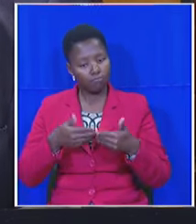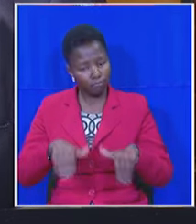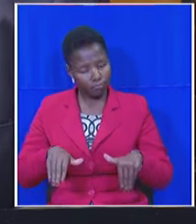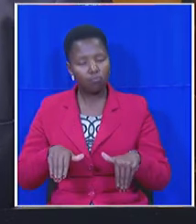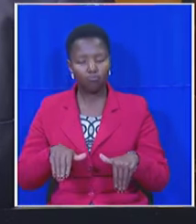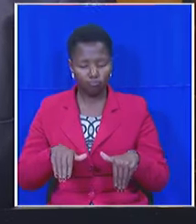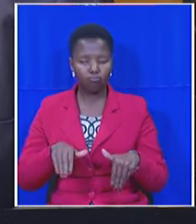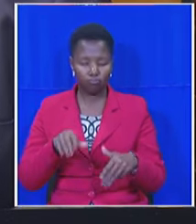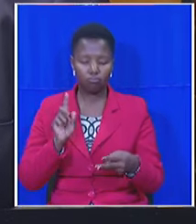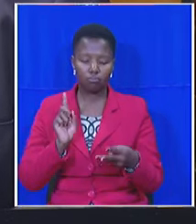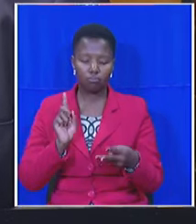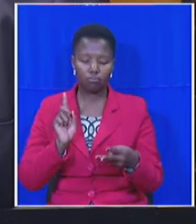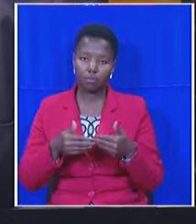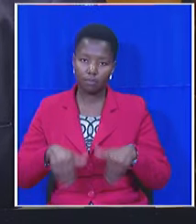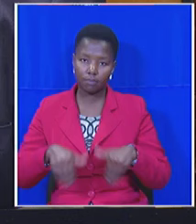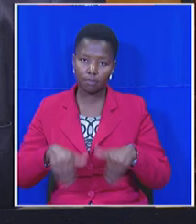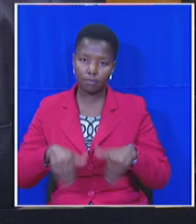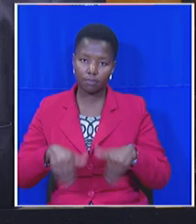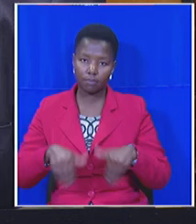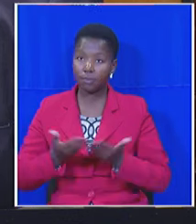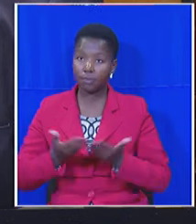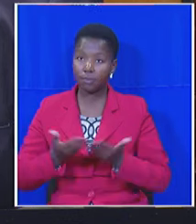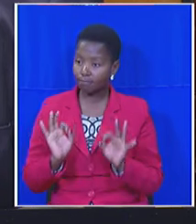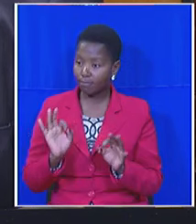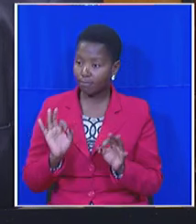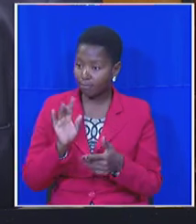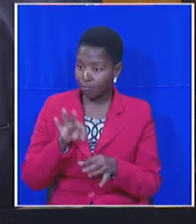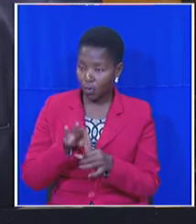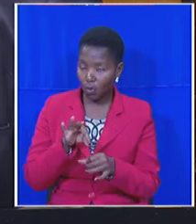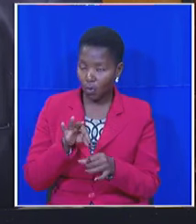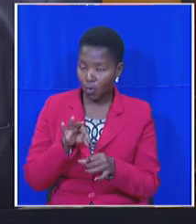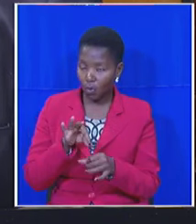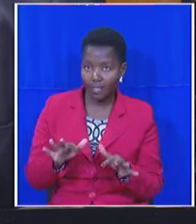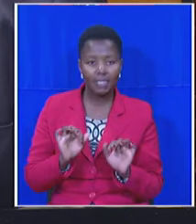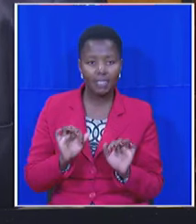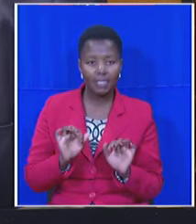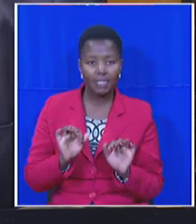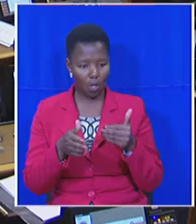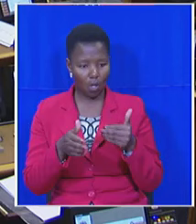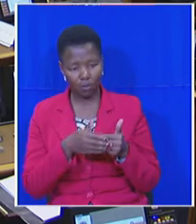the abstain button. Have all members voted? The voting is closed.